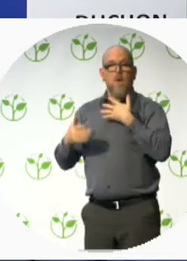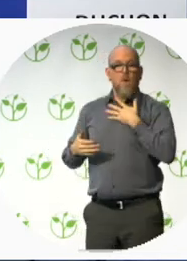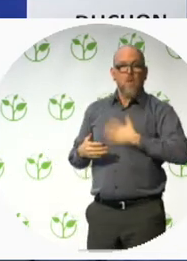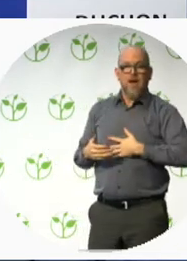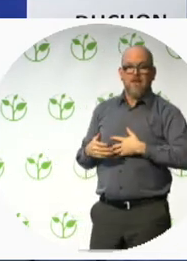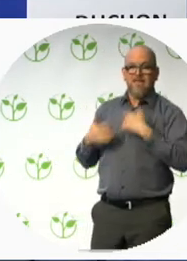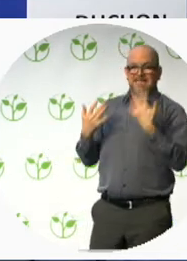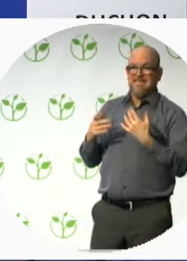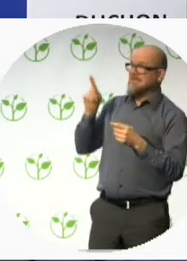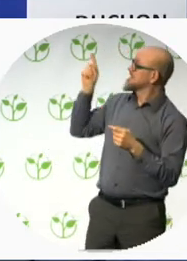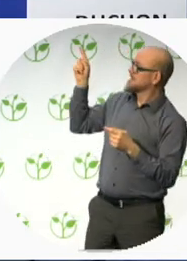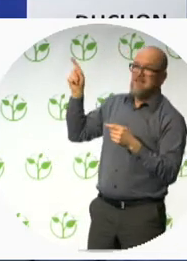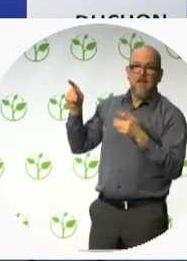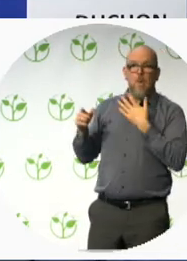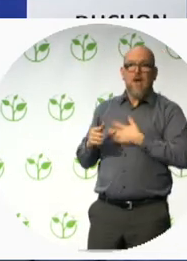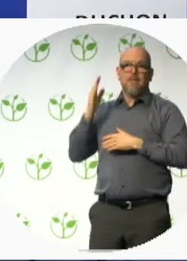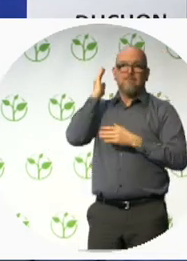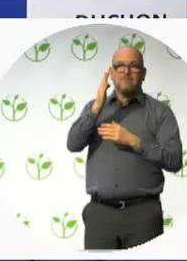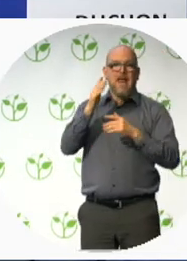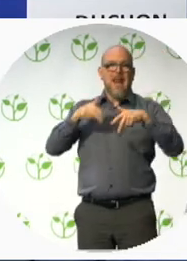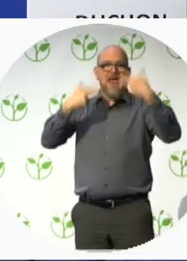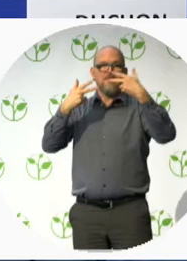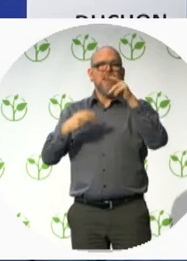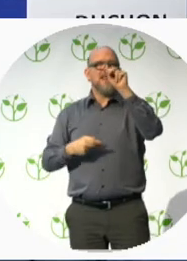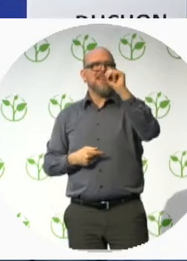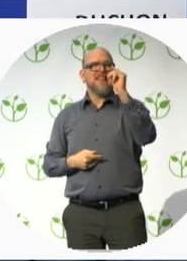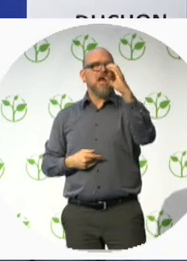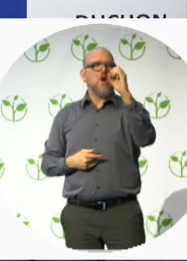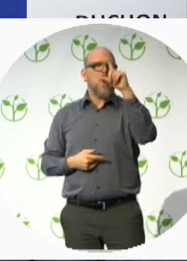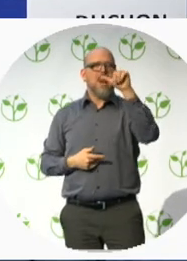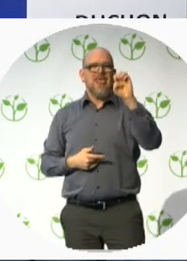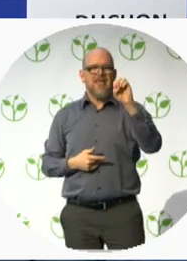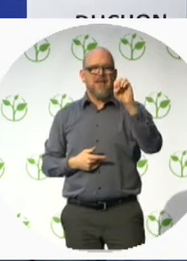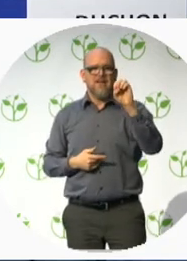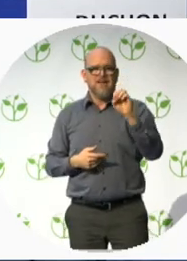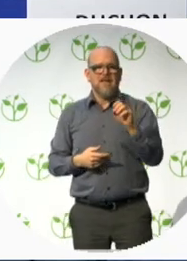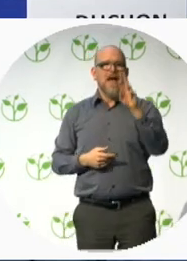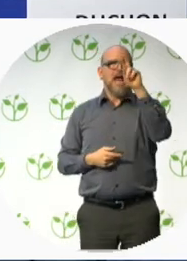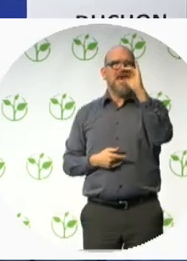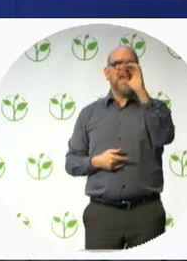speaker in, and you will have the possibility to see the service like the customer can see it at home.